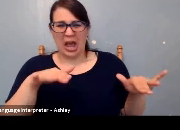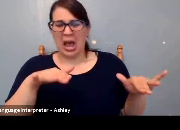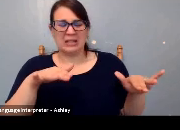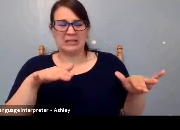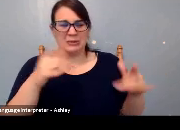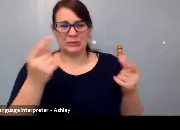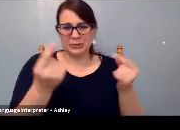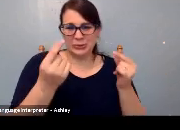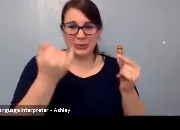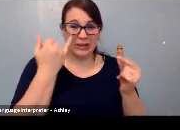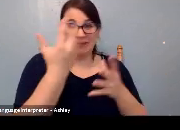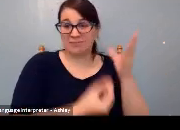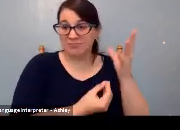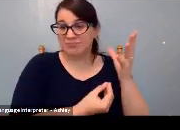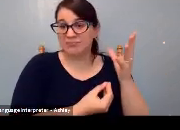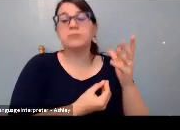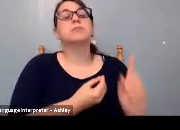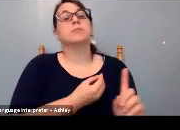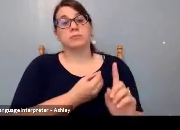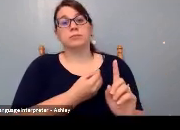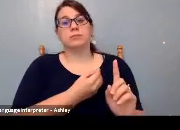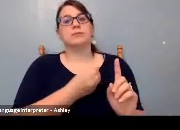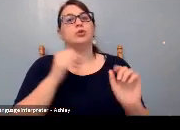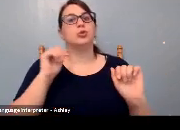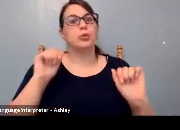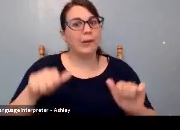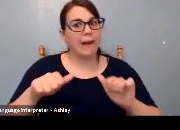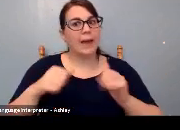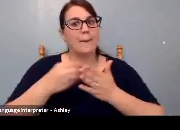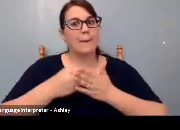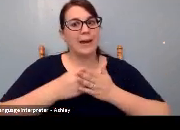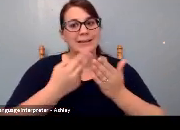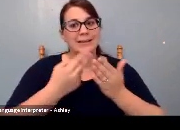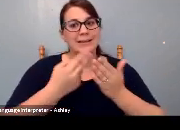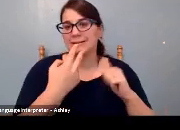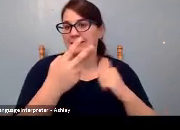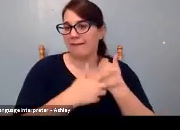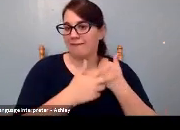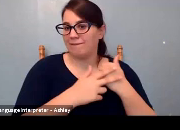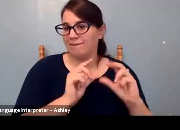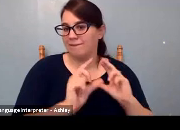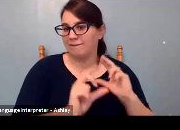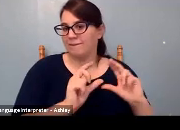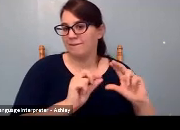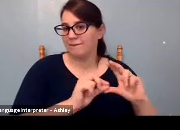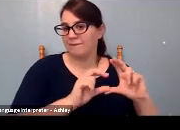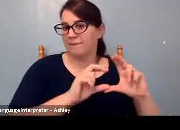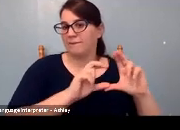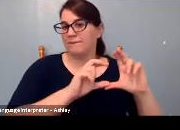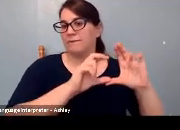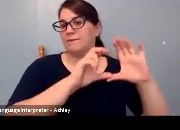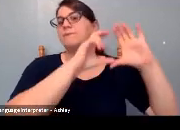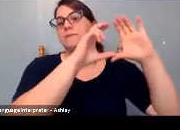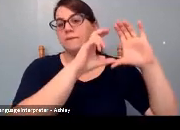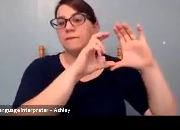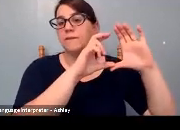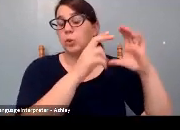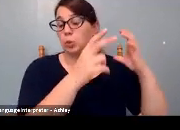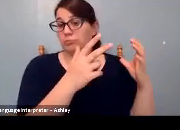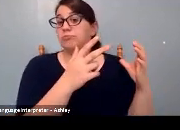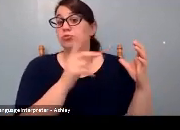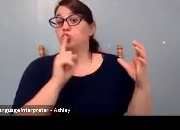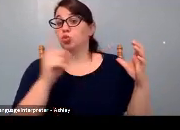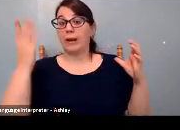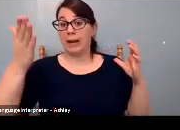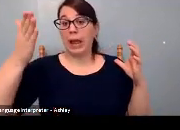to start building a nest egg for their child to pay for expenses that occur now and to ensure the child will be taken